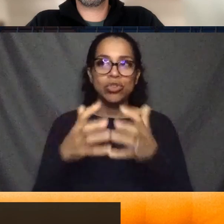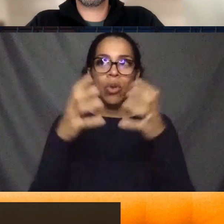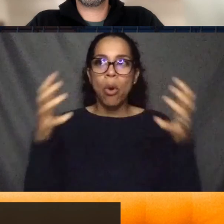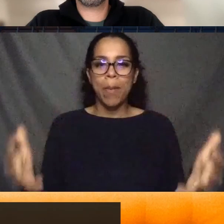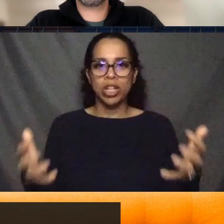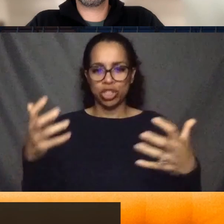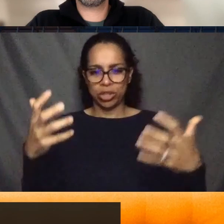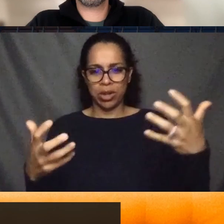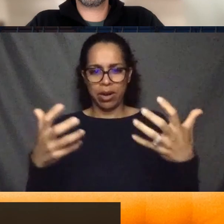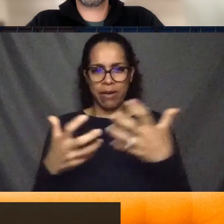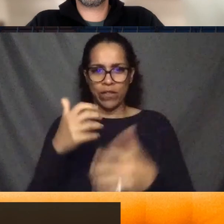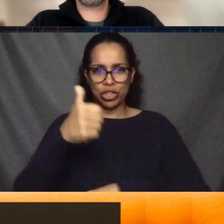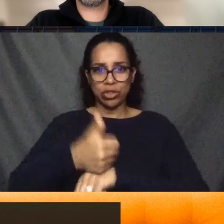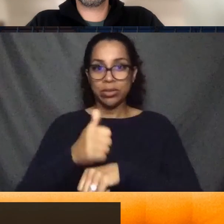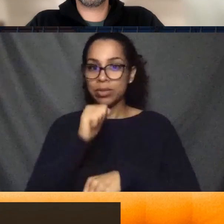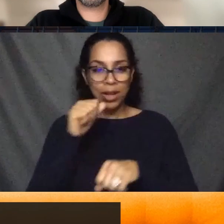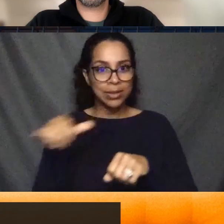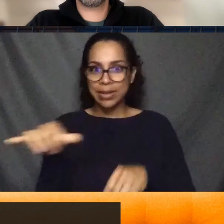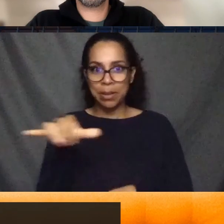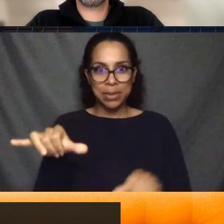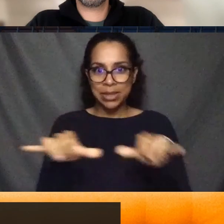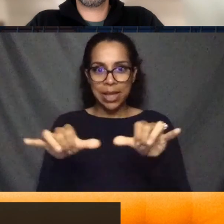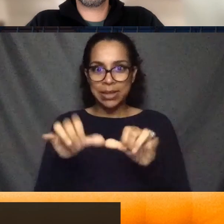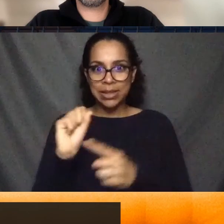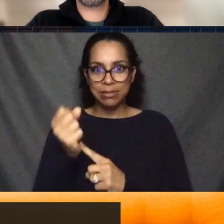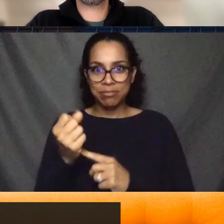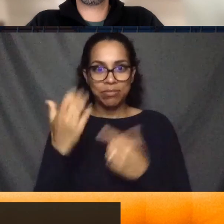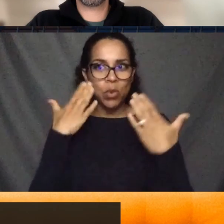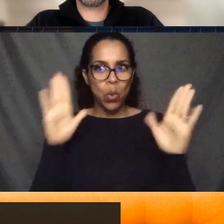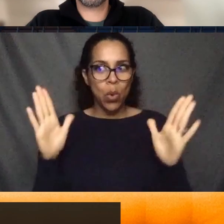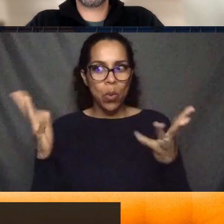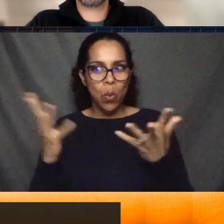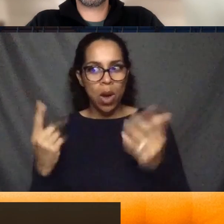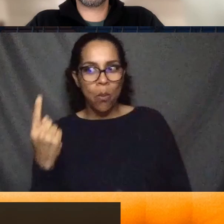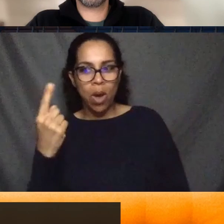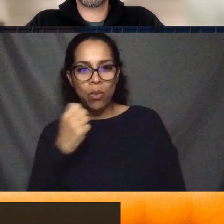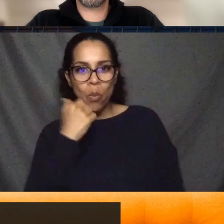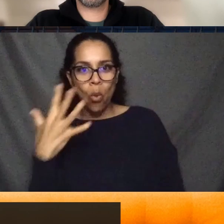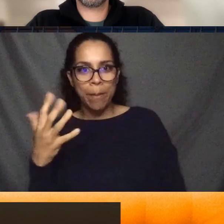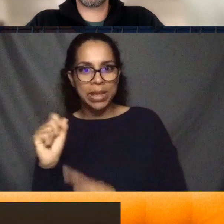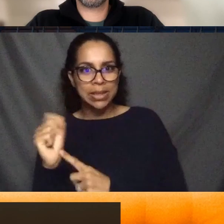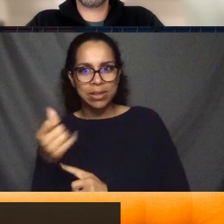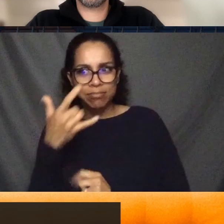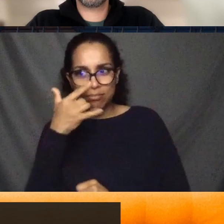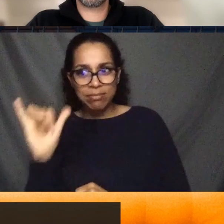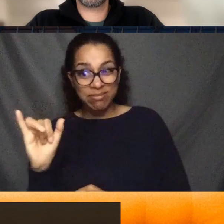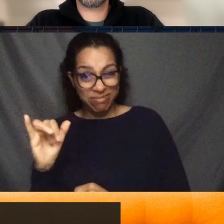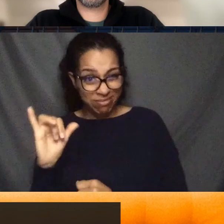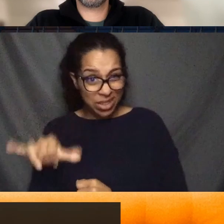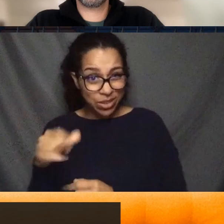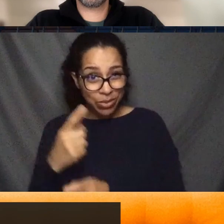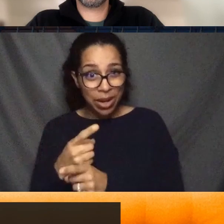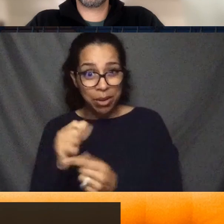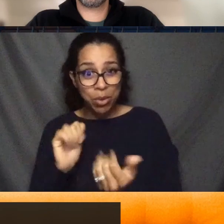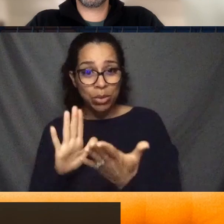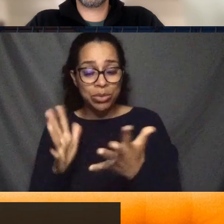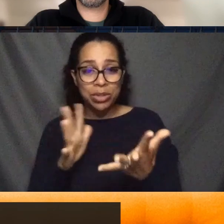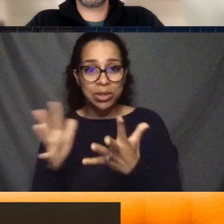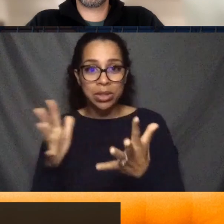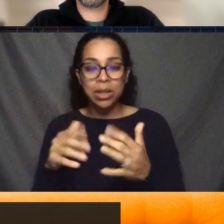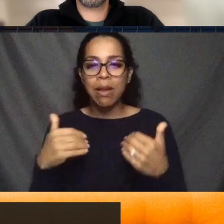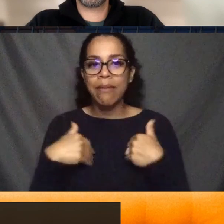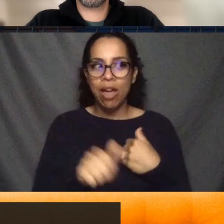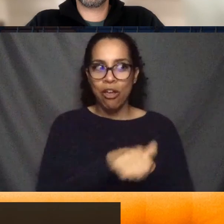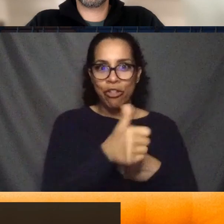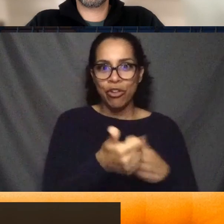same size instances. We don't know what one warm instance would be. So, and if that's the right approach, because there's other things that